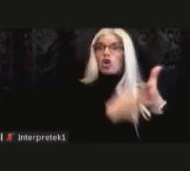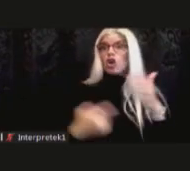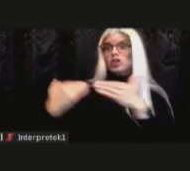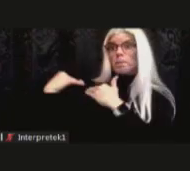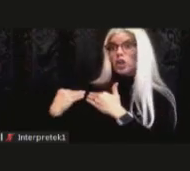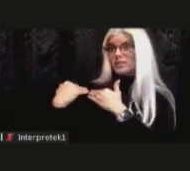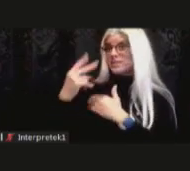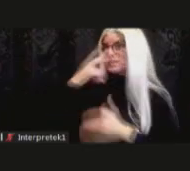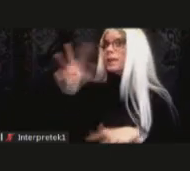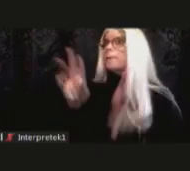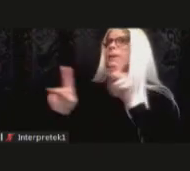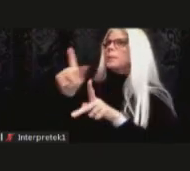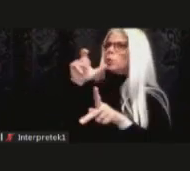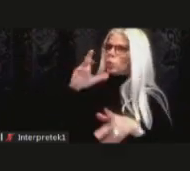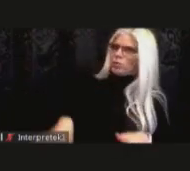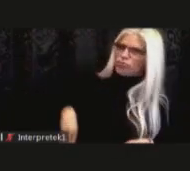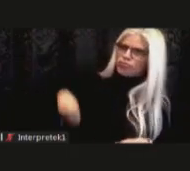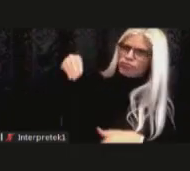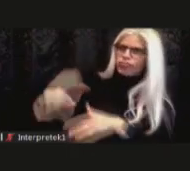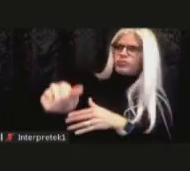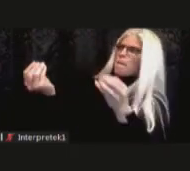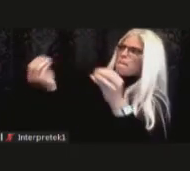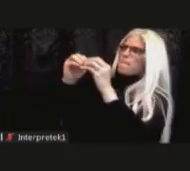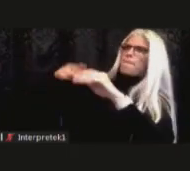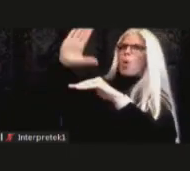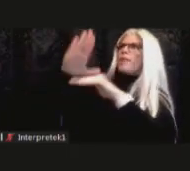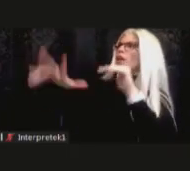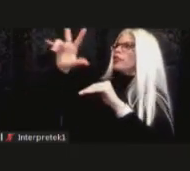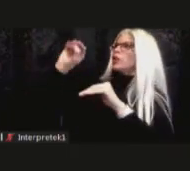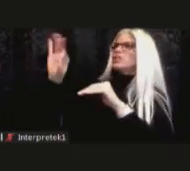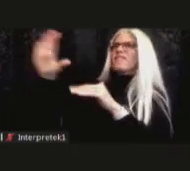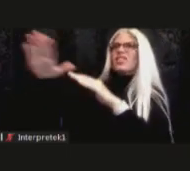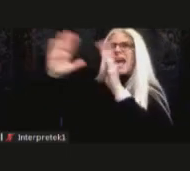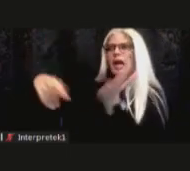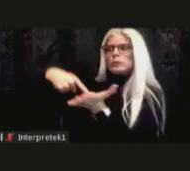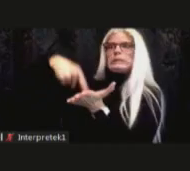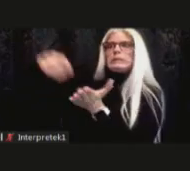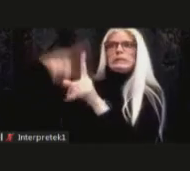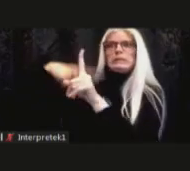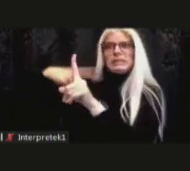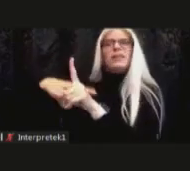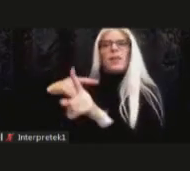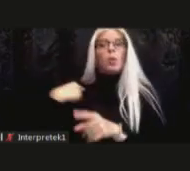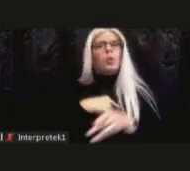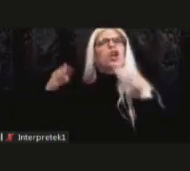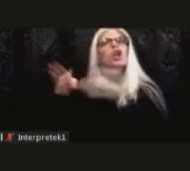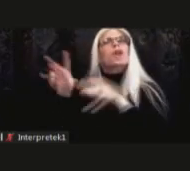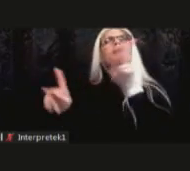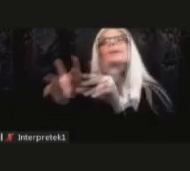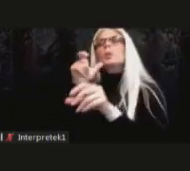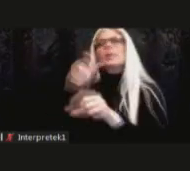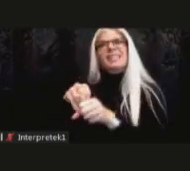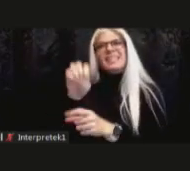of their income towards housing. For owners, concentrated in East Gainesville and then sort of south of the